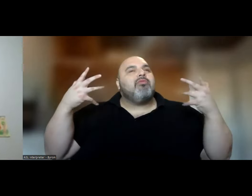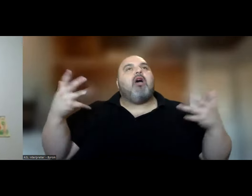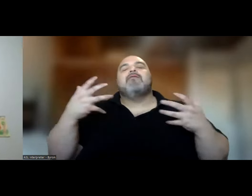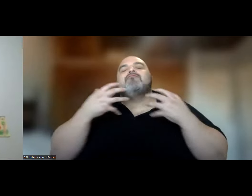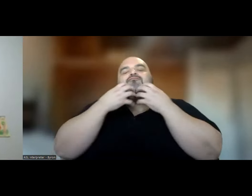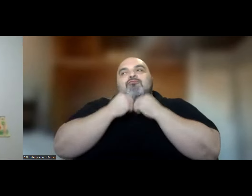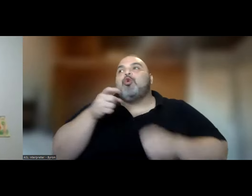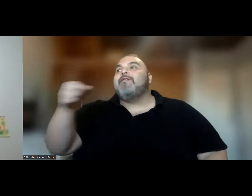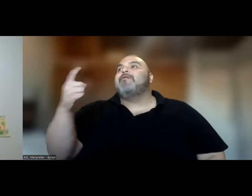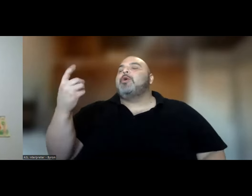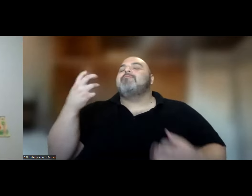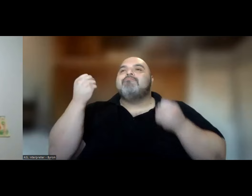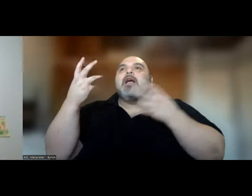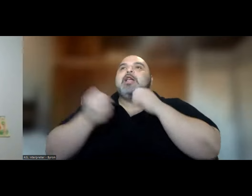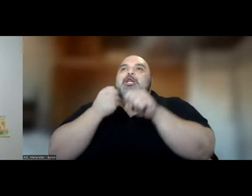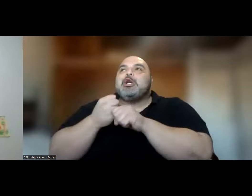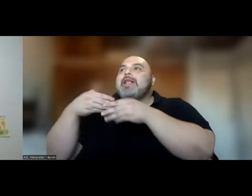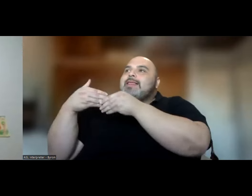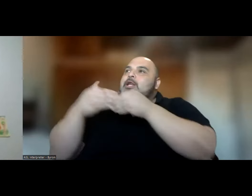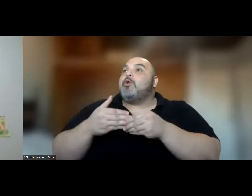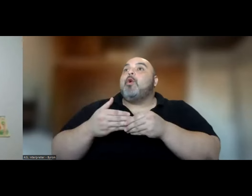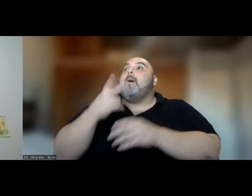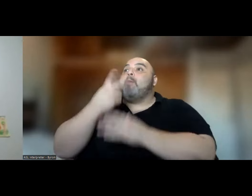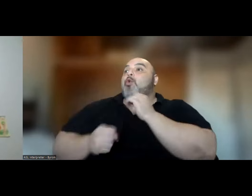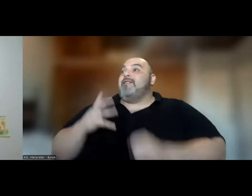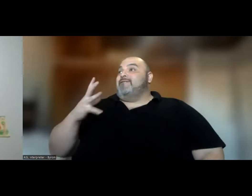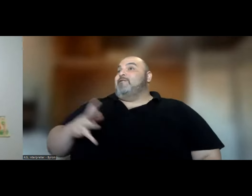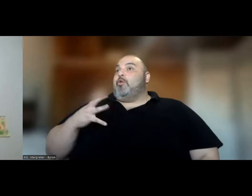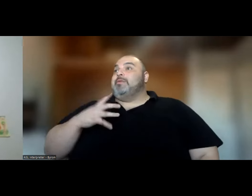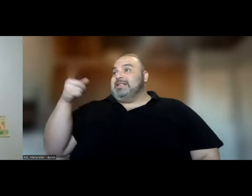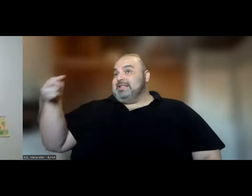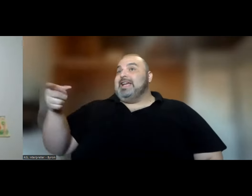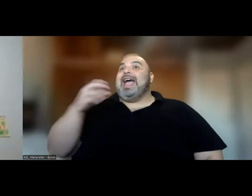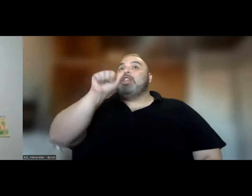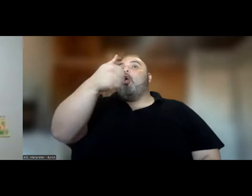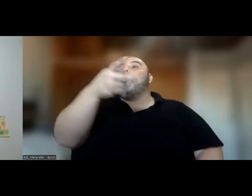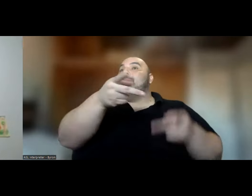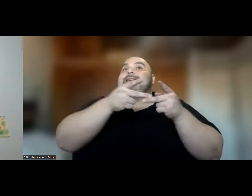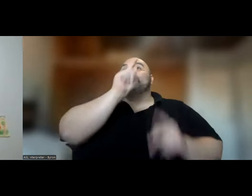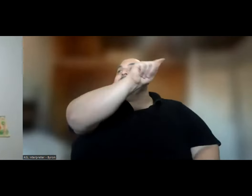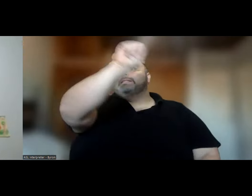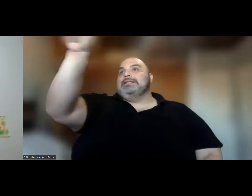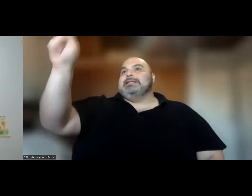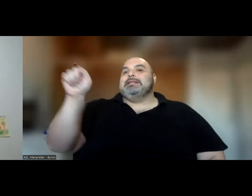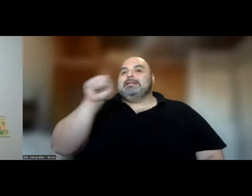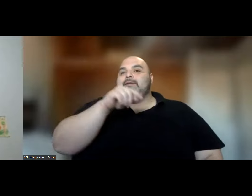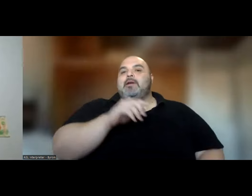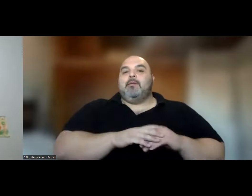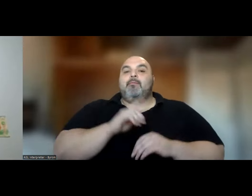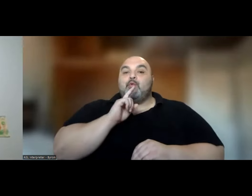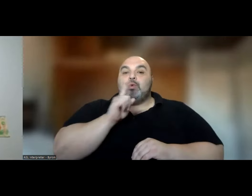for your years of leadership, both formally at DRC and other places along the way, but